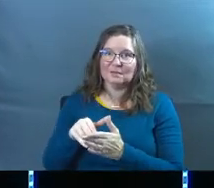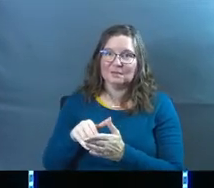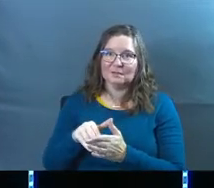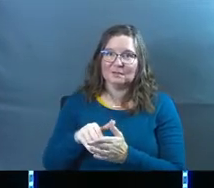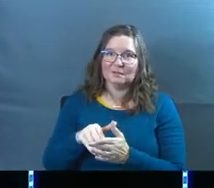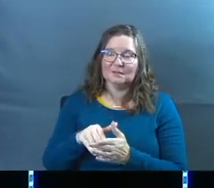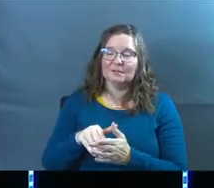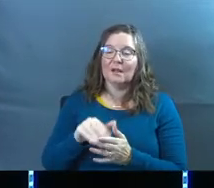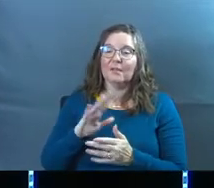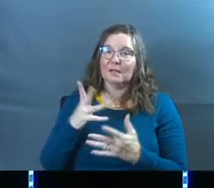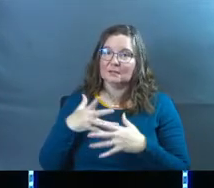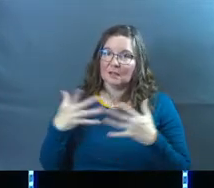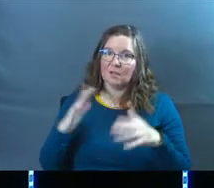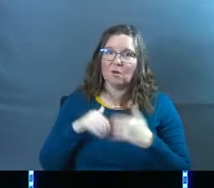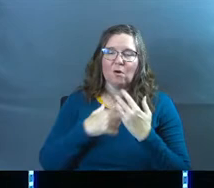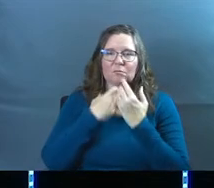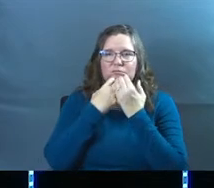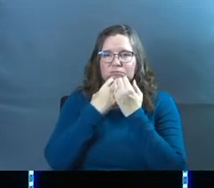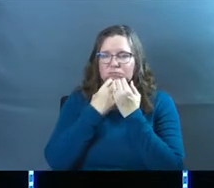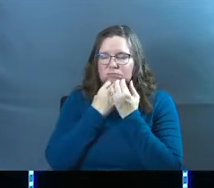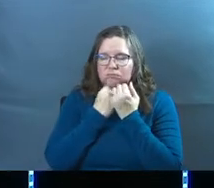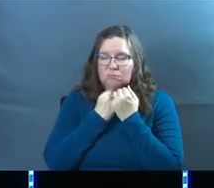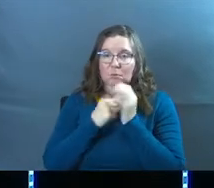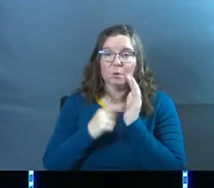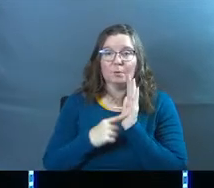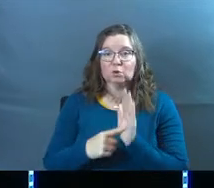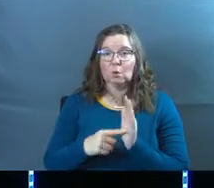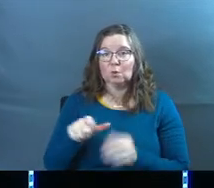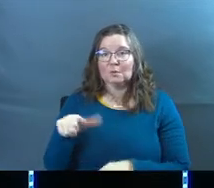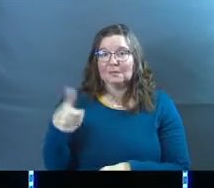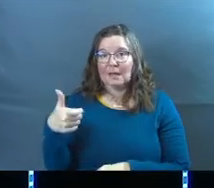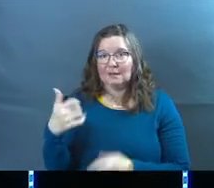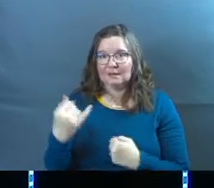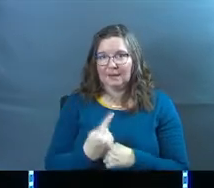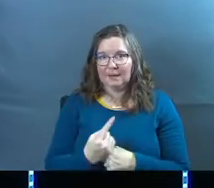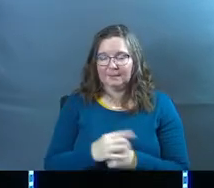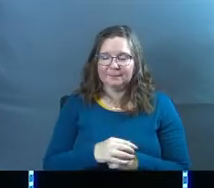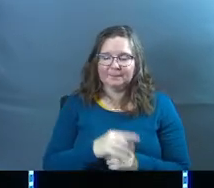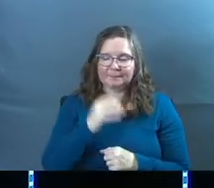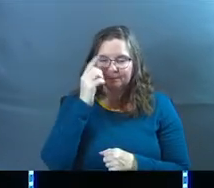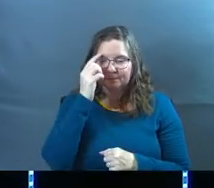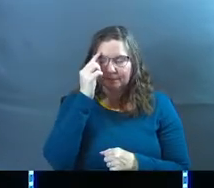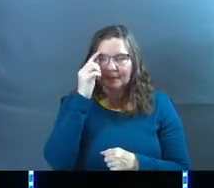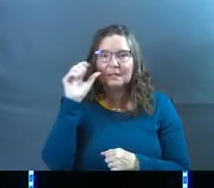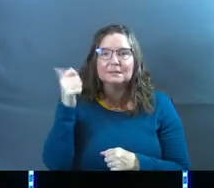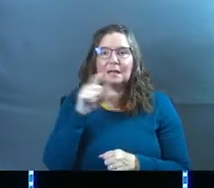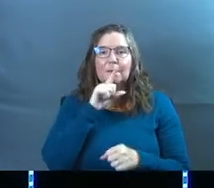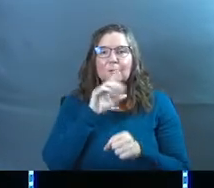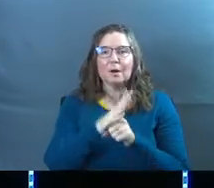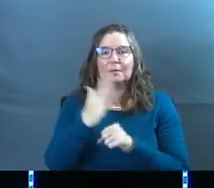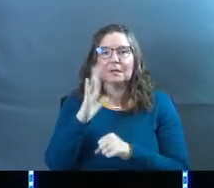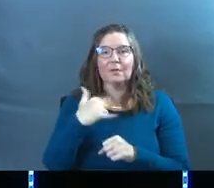whole heck of a lot, and they're all treasure. So I'm going to show you 10 of them today. 10